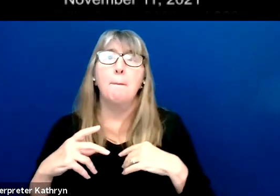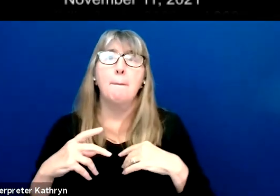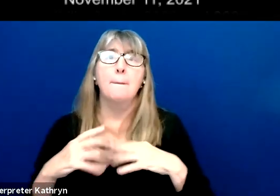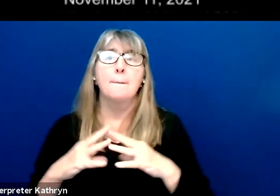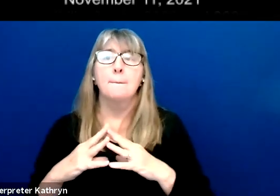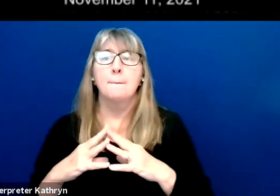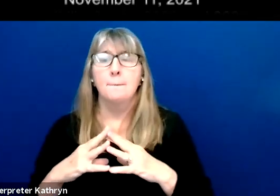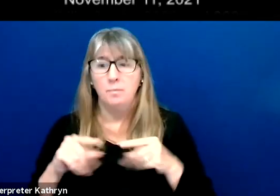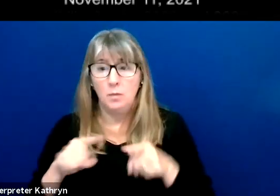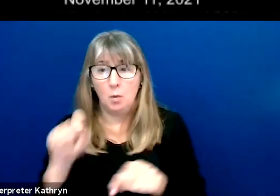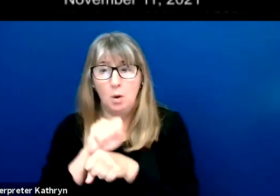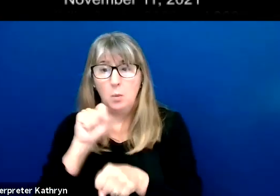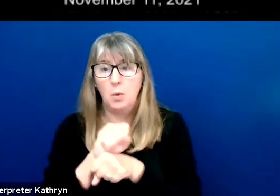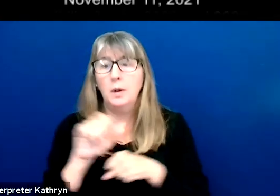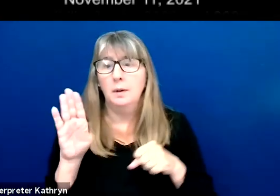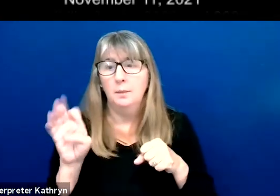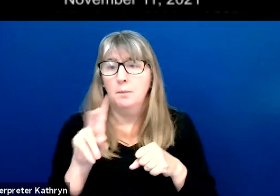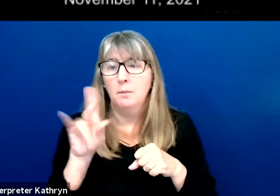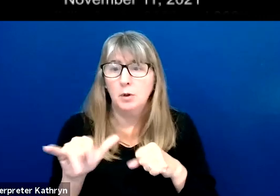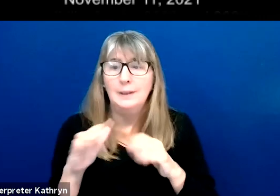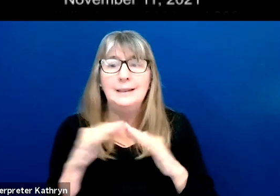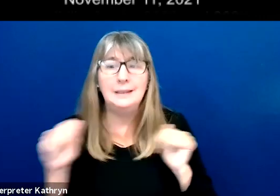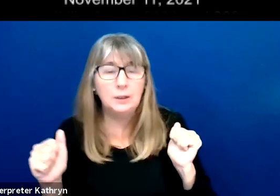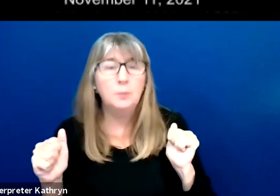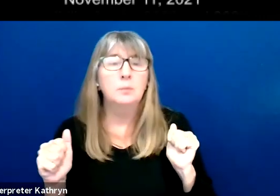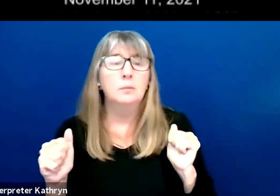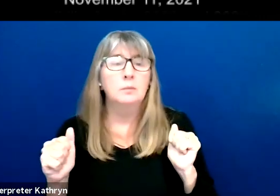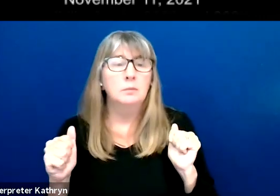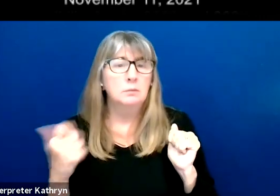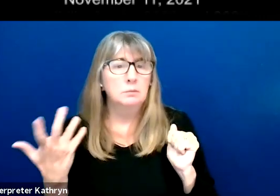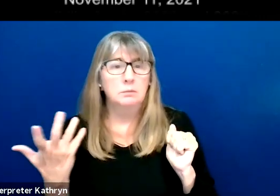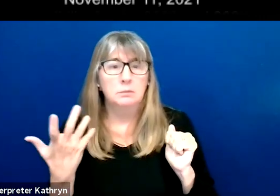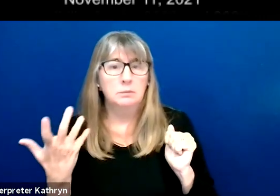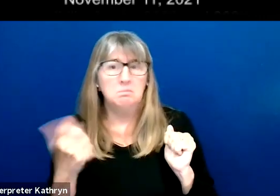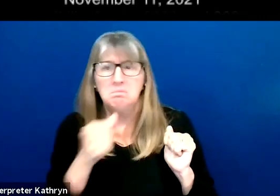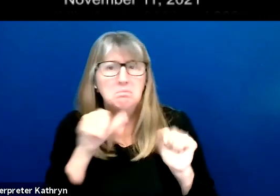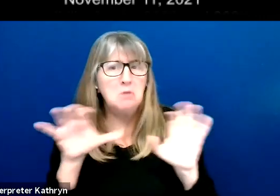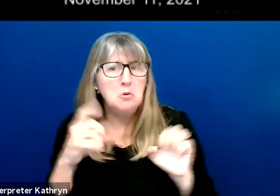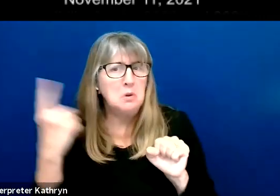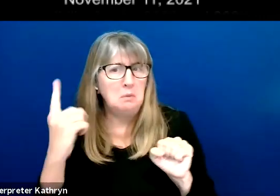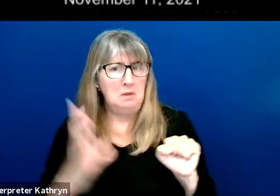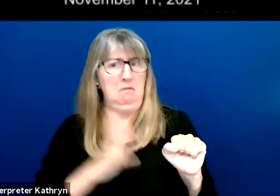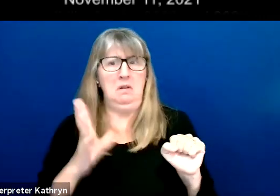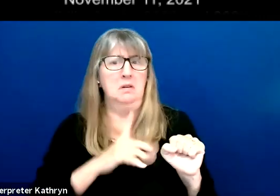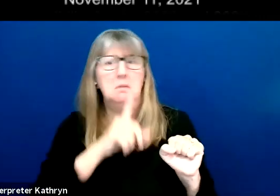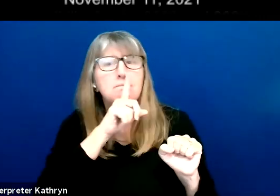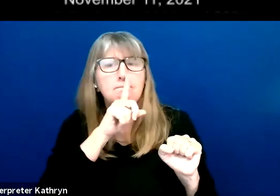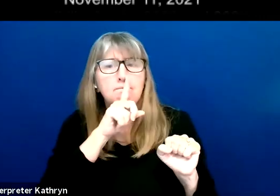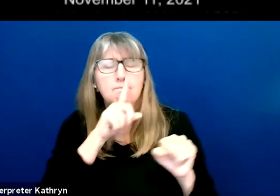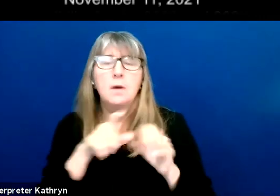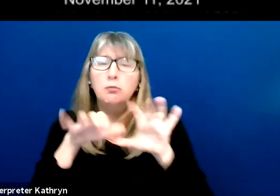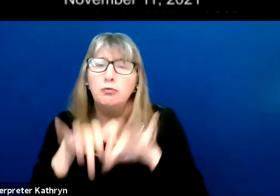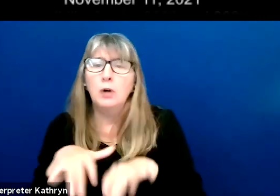in working at Berkeley Systems, and I was just, I wasn't doing fancy stuff there. I was writing documentation. I